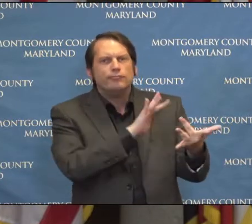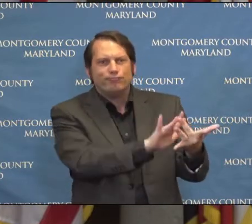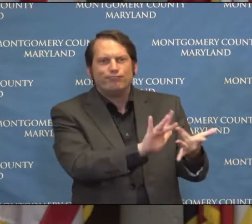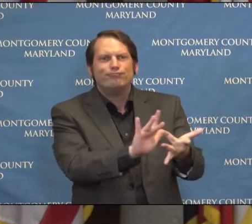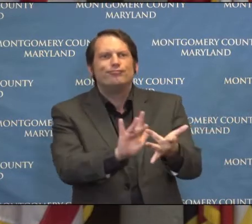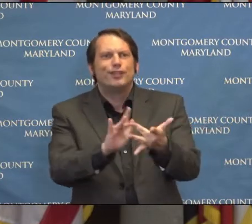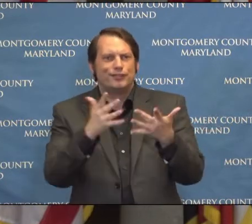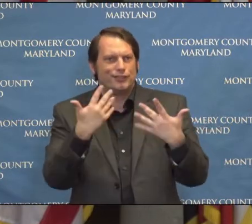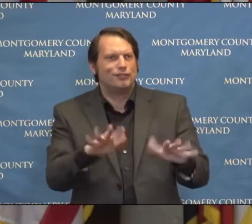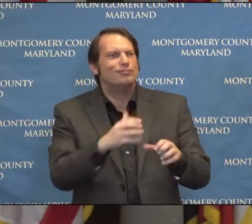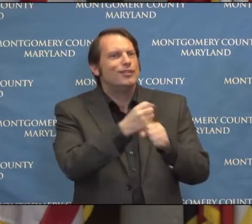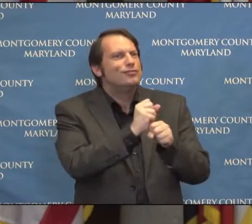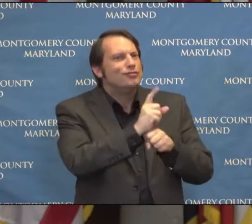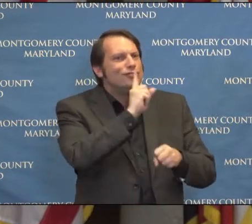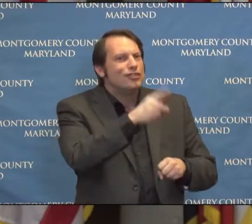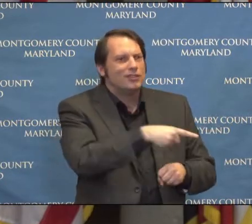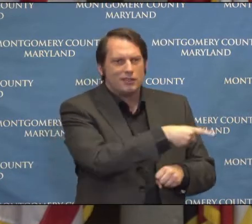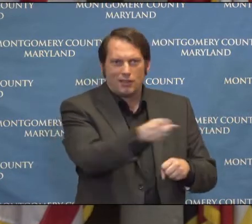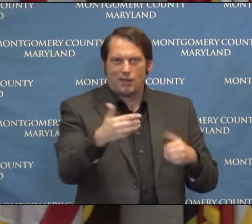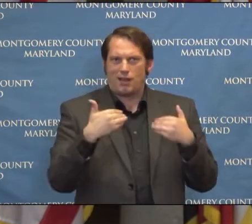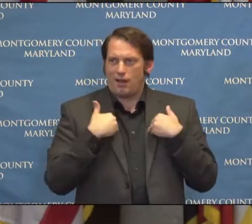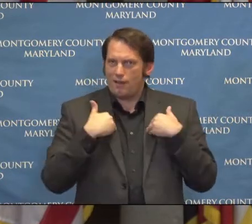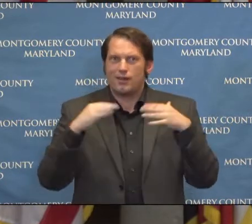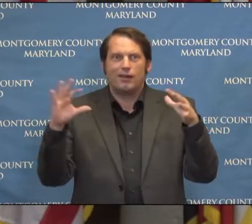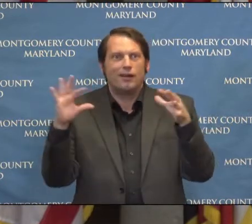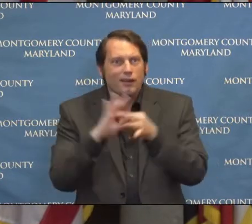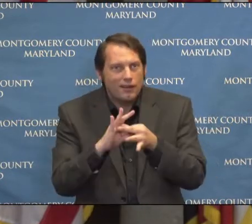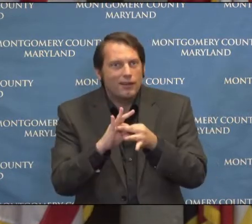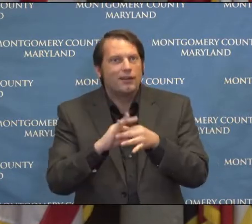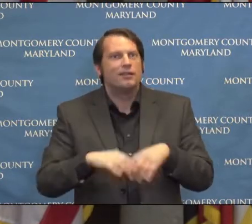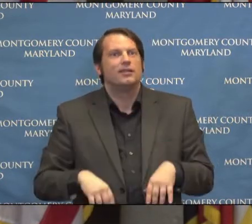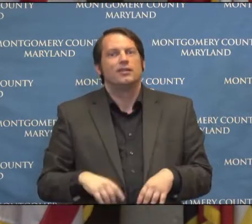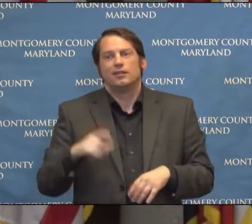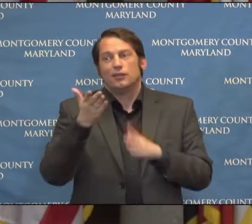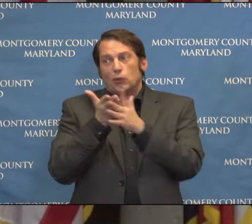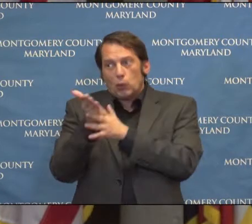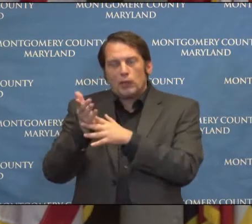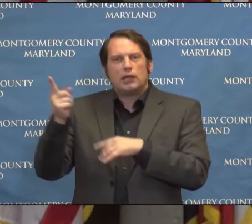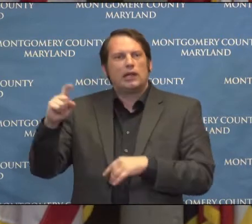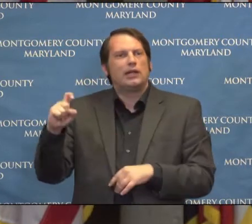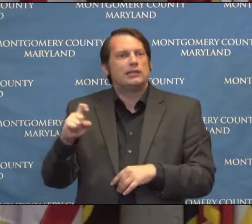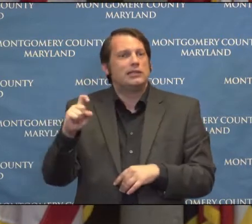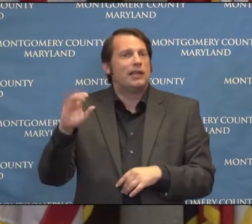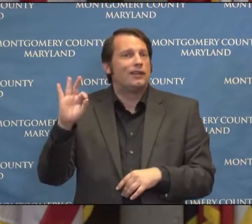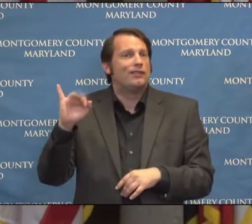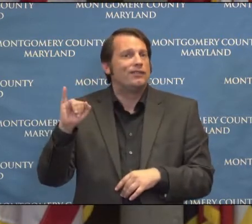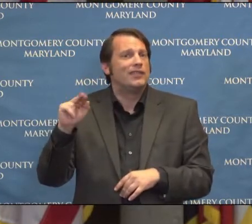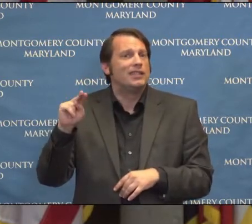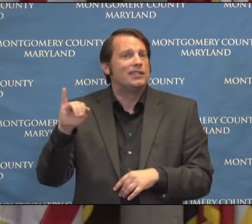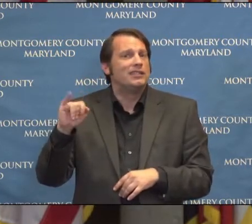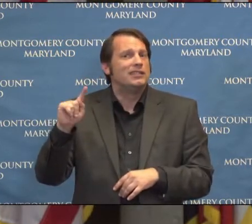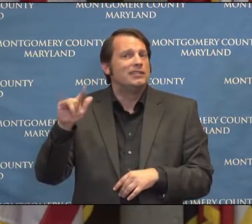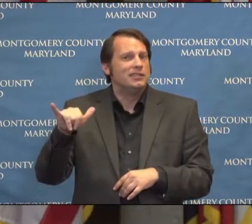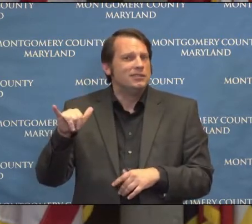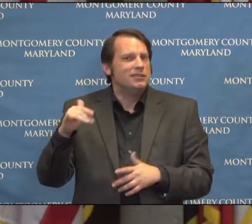through Xfinity or some other system, to make sure they are. And certainly one of the things I hope comes out of